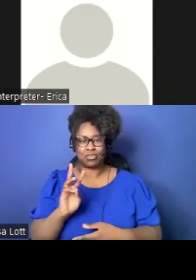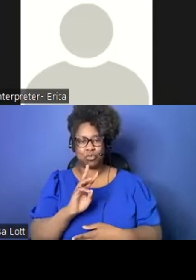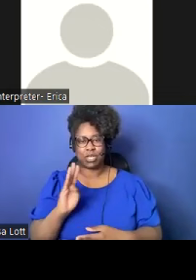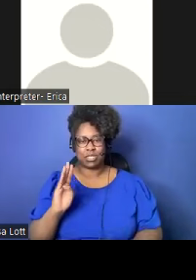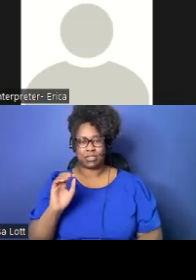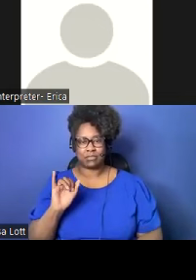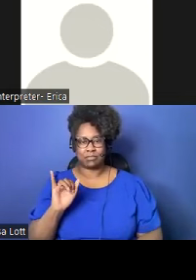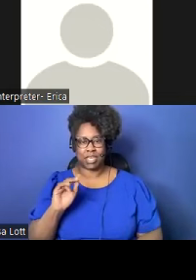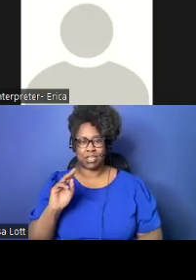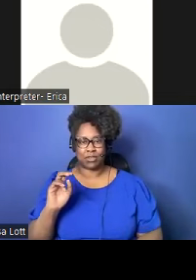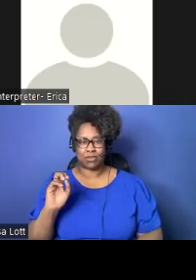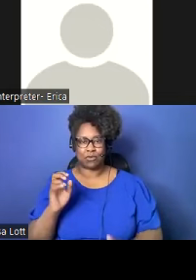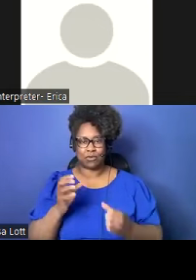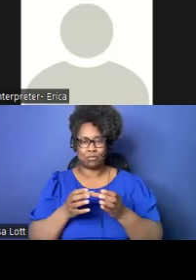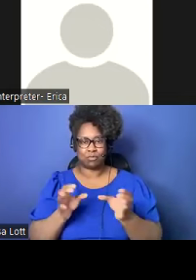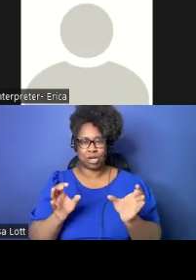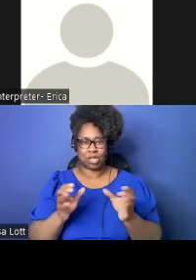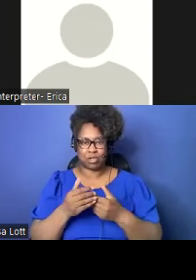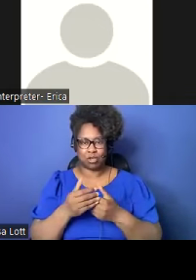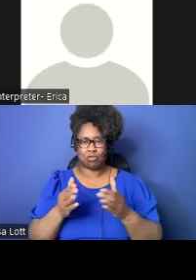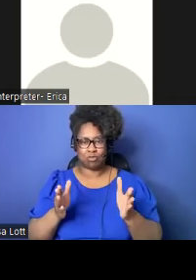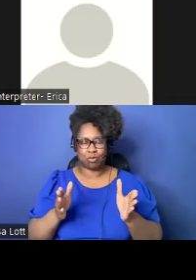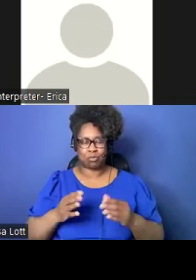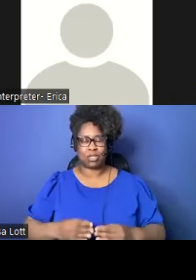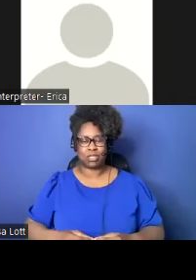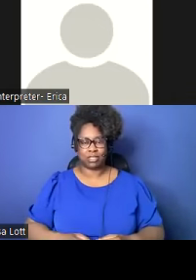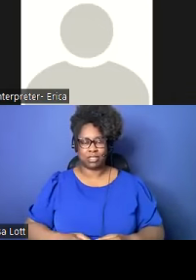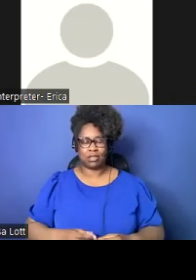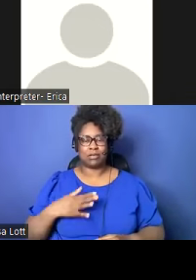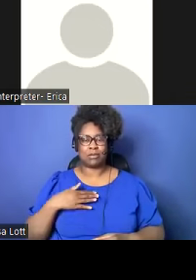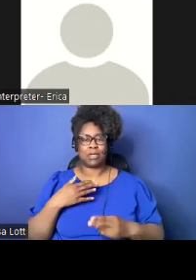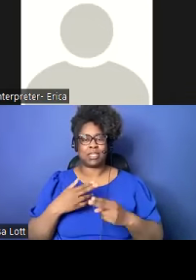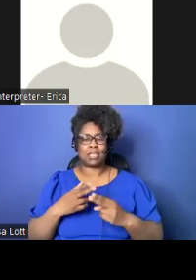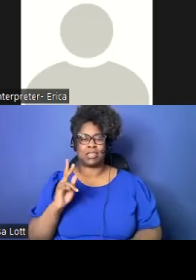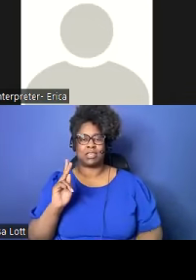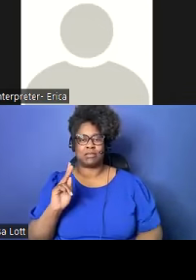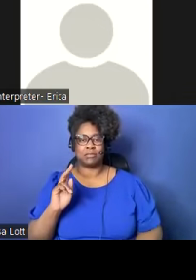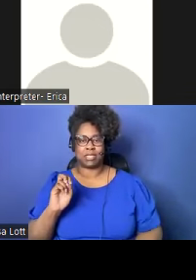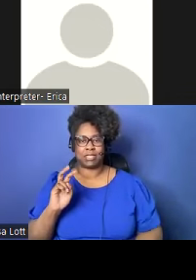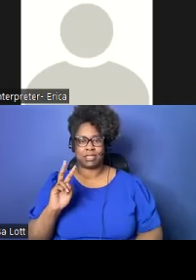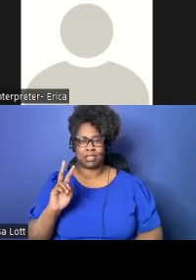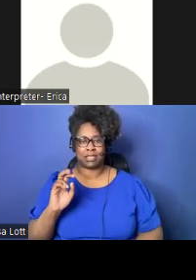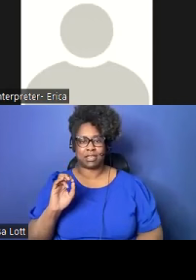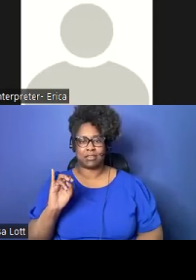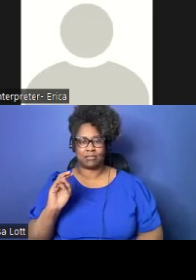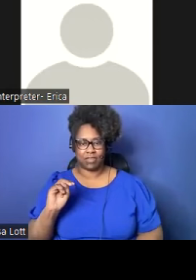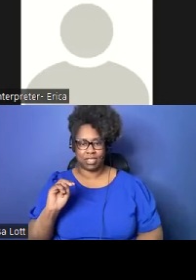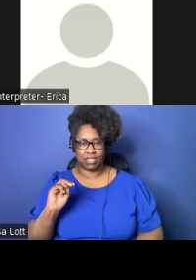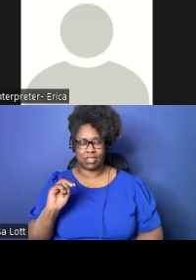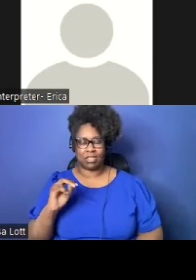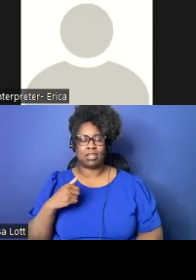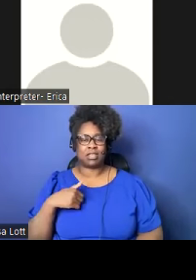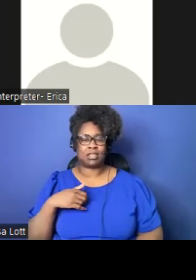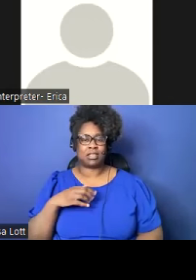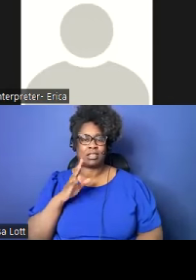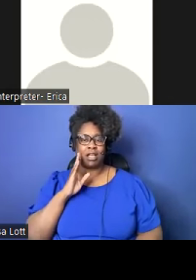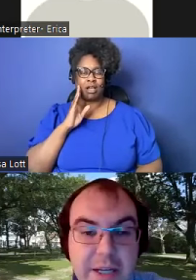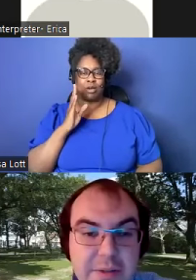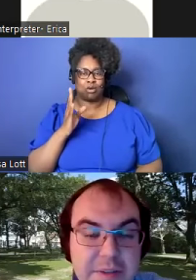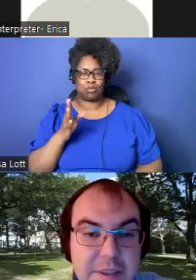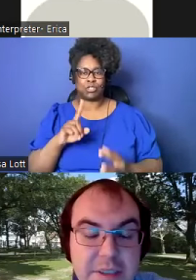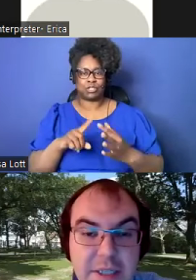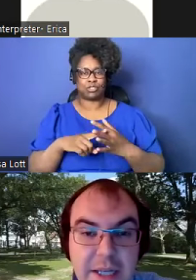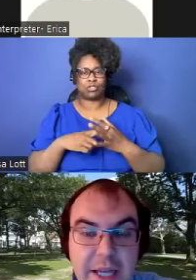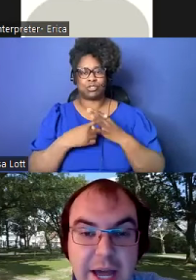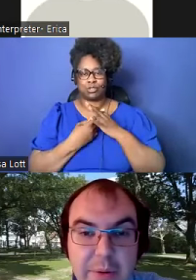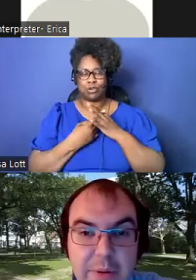Bayonne breakout room. Once again, my name is Kevin. I will be starting